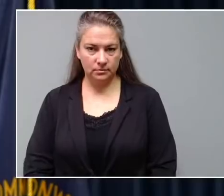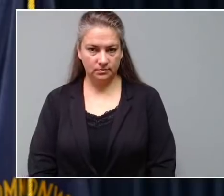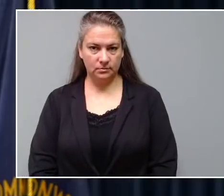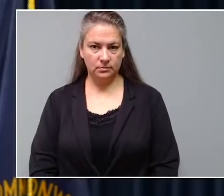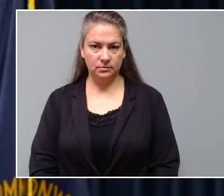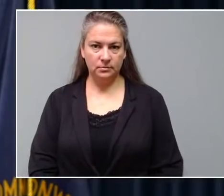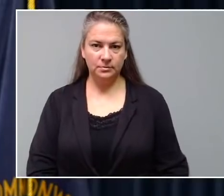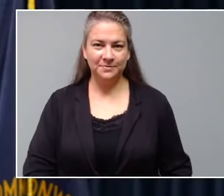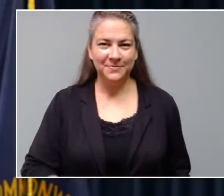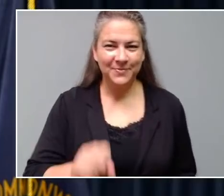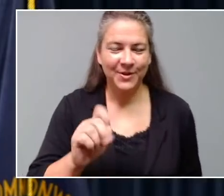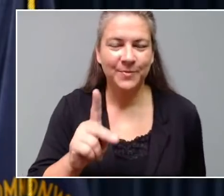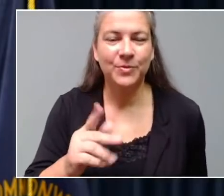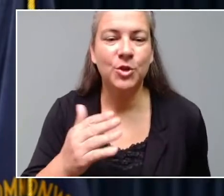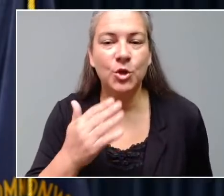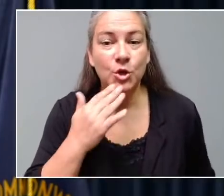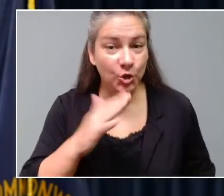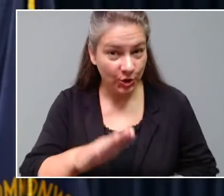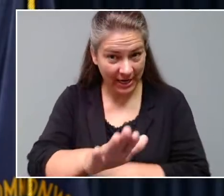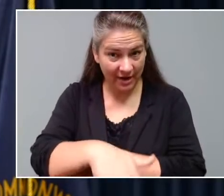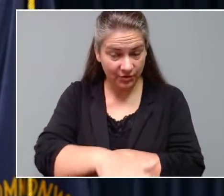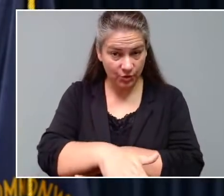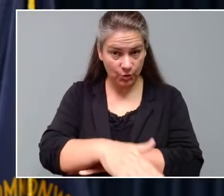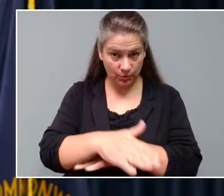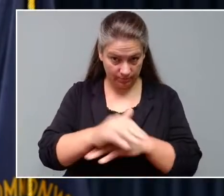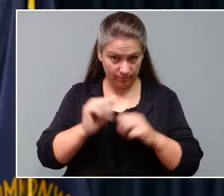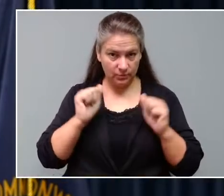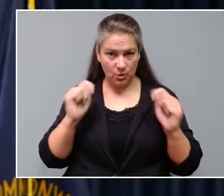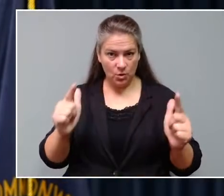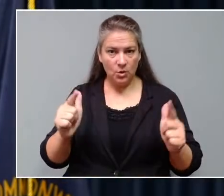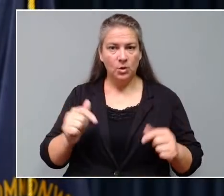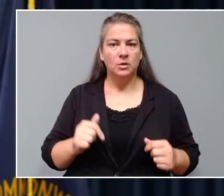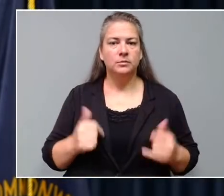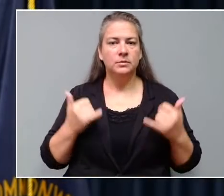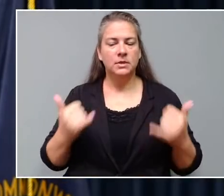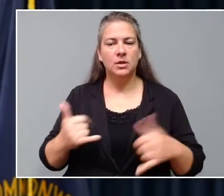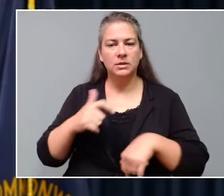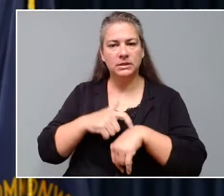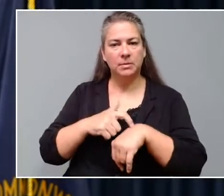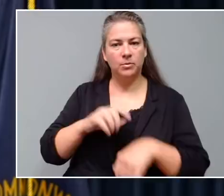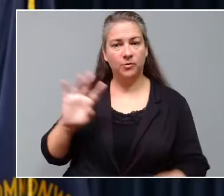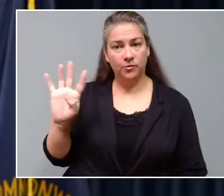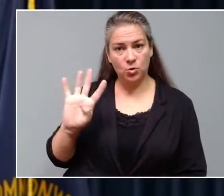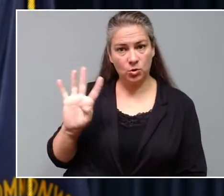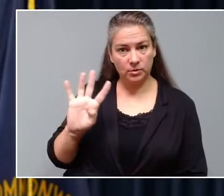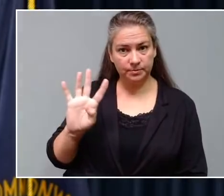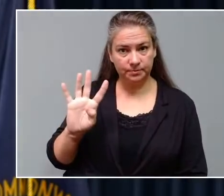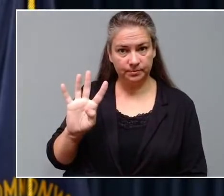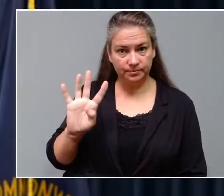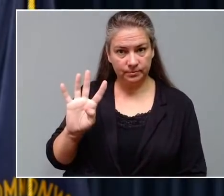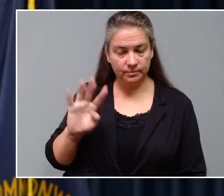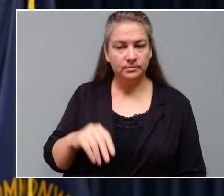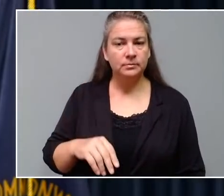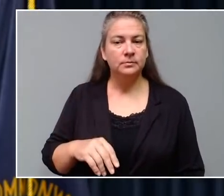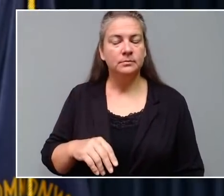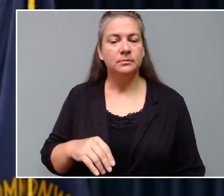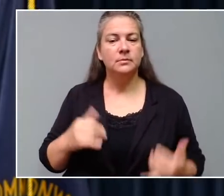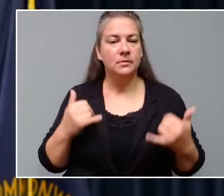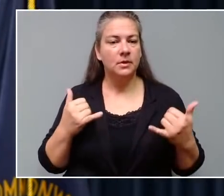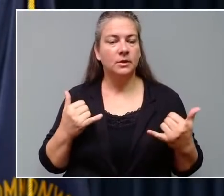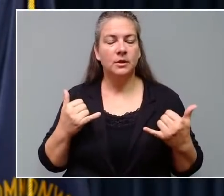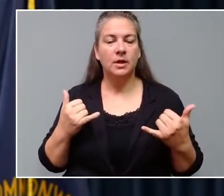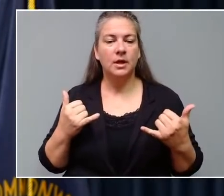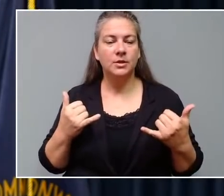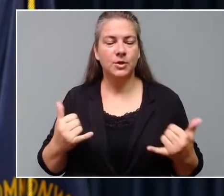All right. Good afternoon, everybody. It is 4 o'clock. Today's